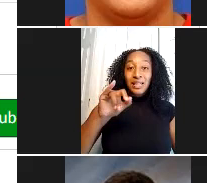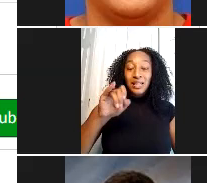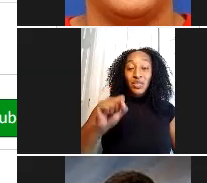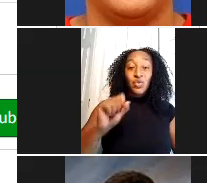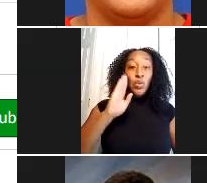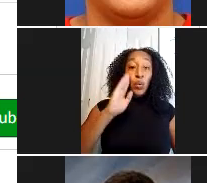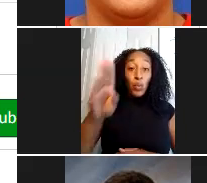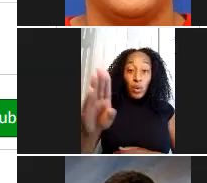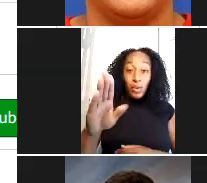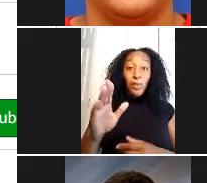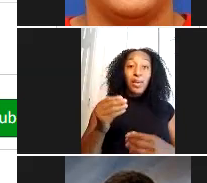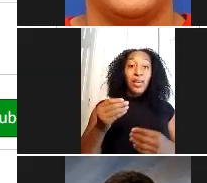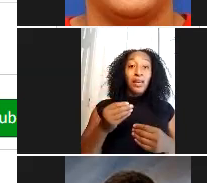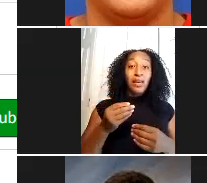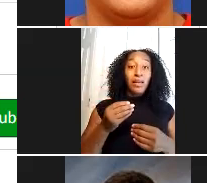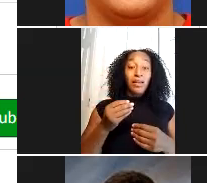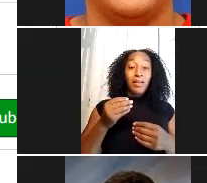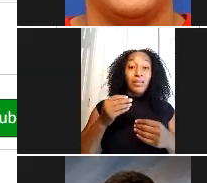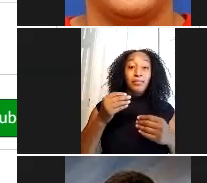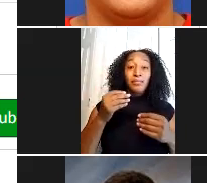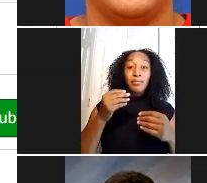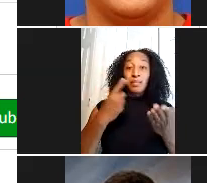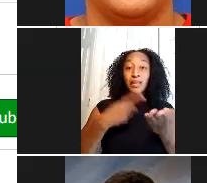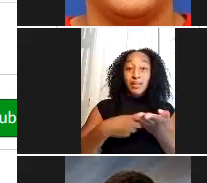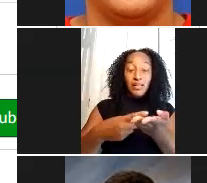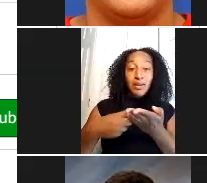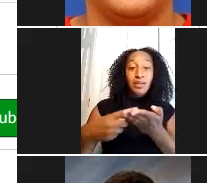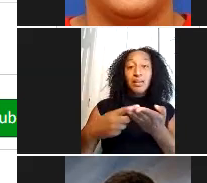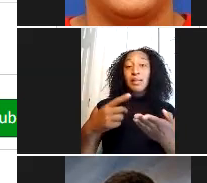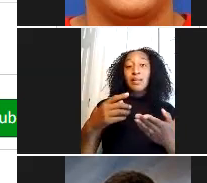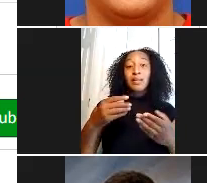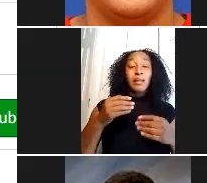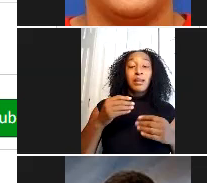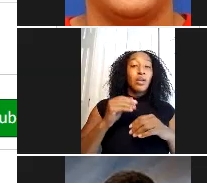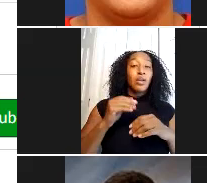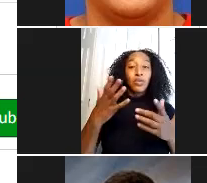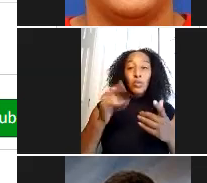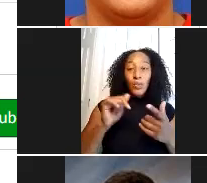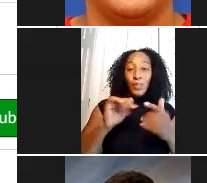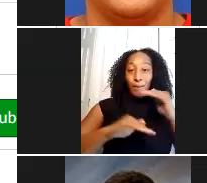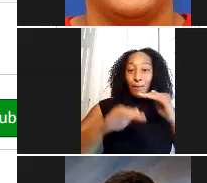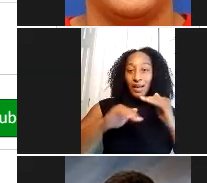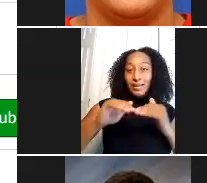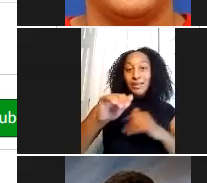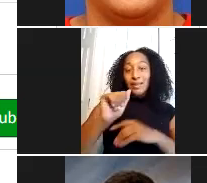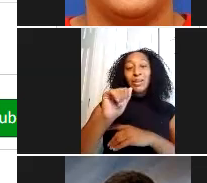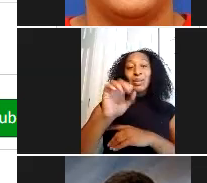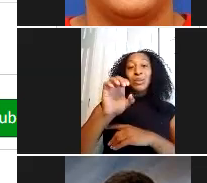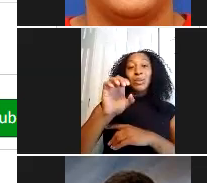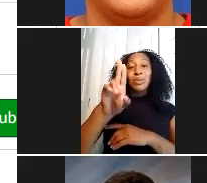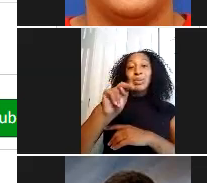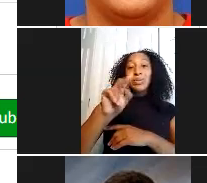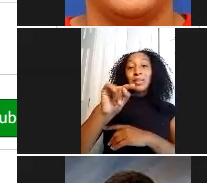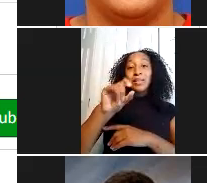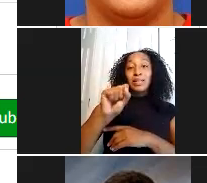SI base units and prefixes. And then, of course, for every week, one of the